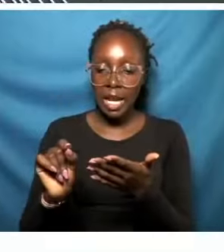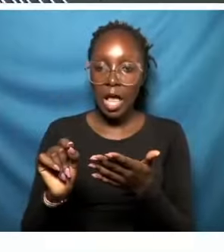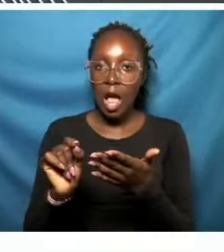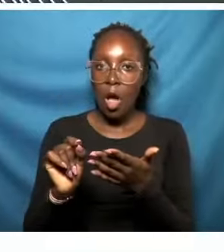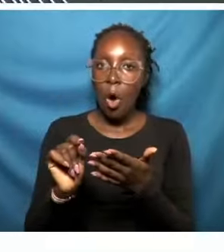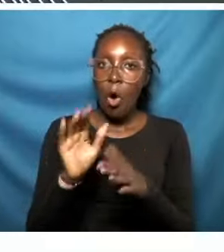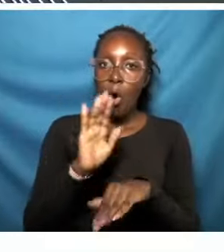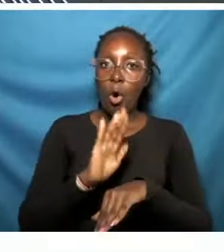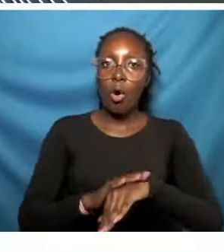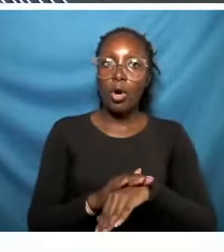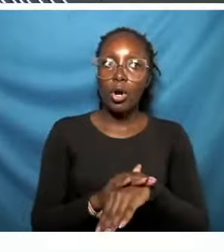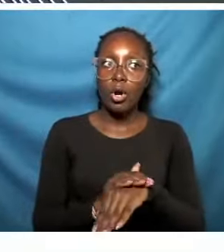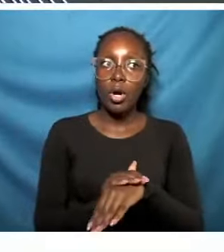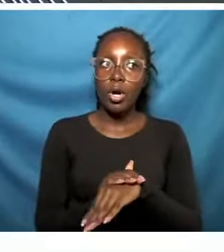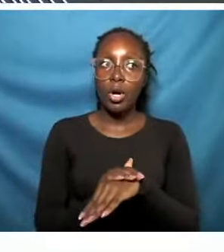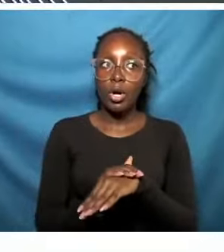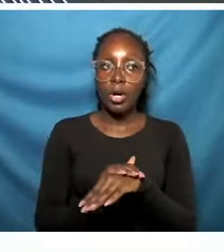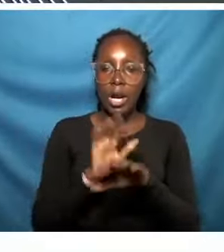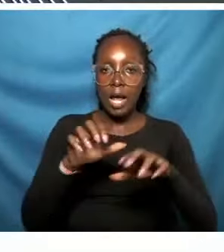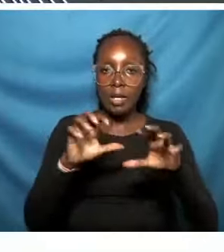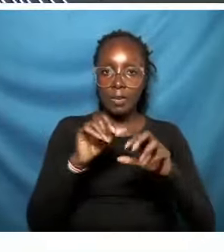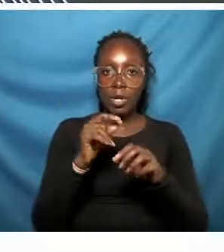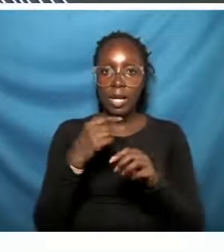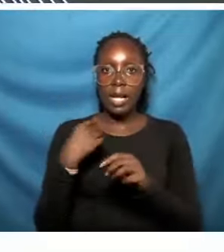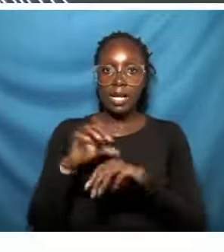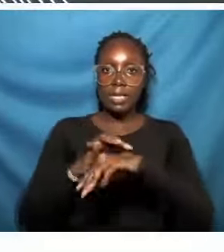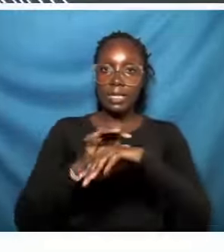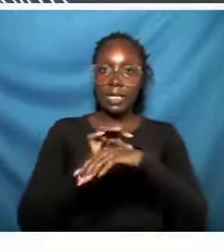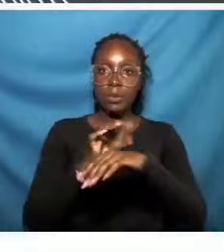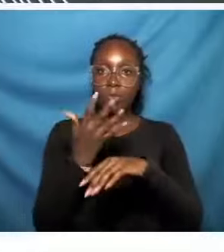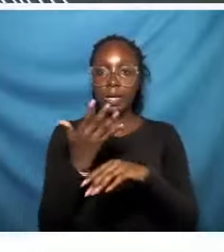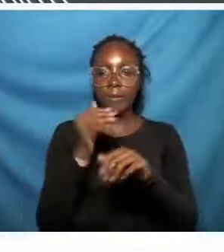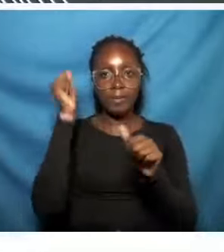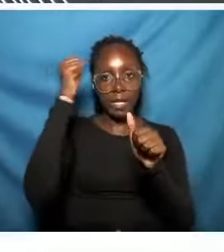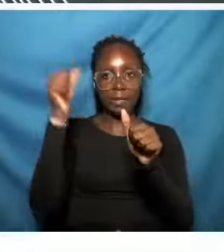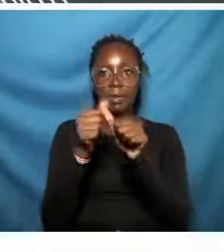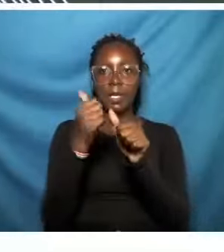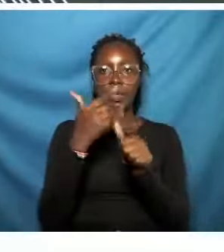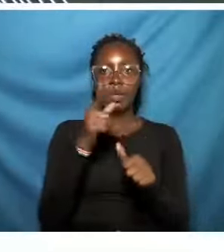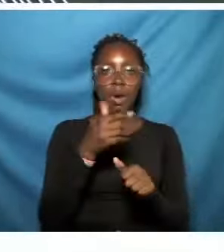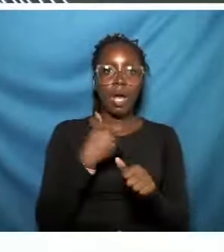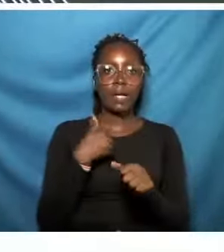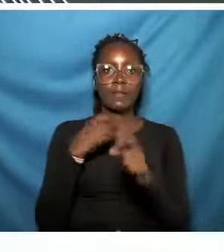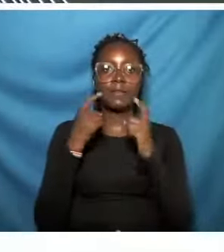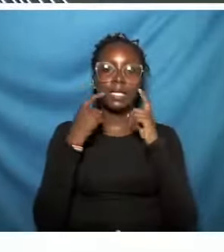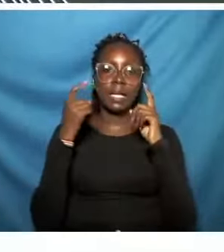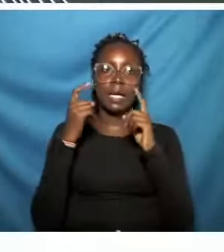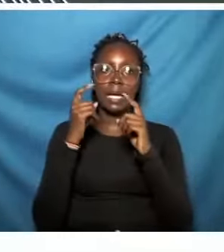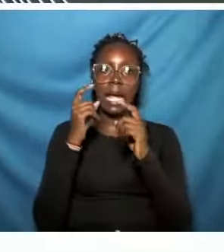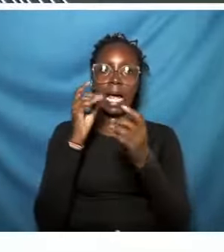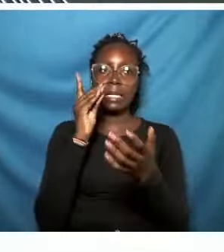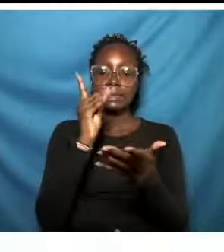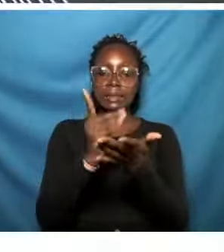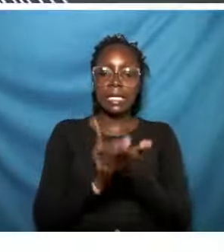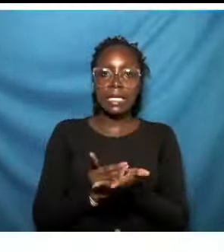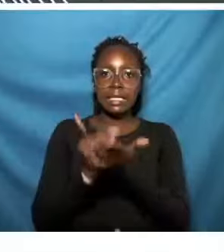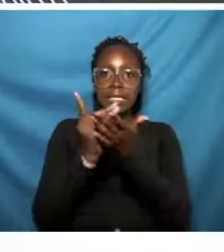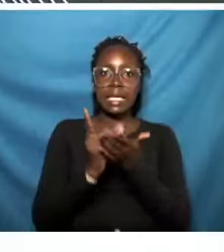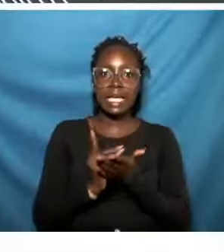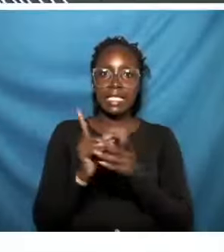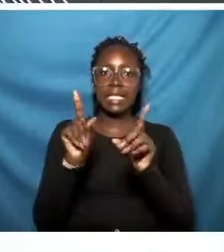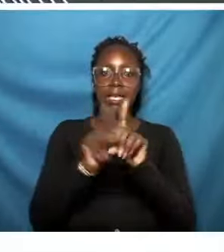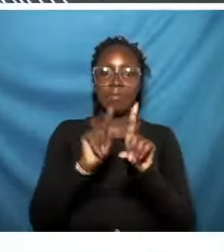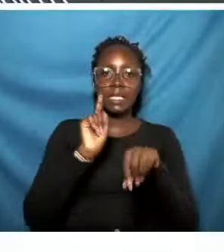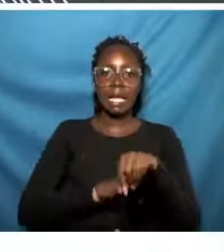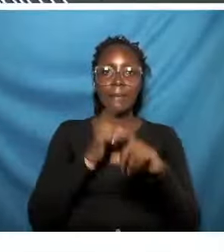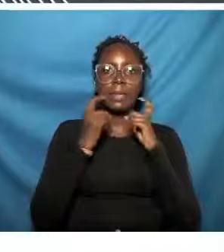called a parchment where it was remembered. Ukona deni hivi, ukona deni hivi. Ndivyo vile, ukiitenda dhambi,